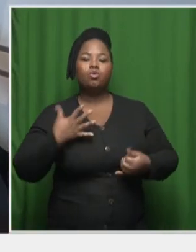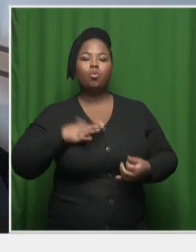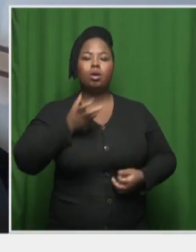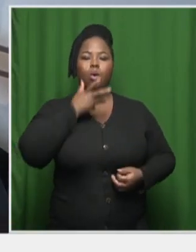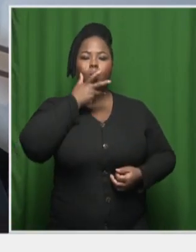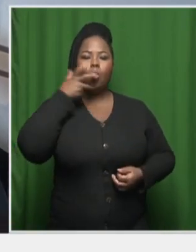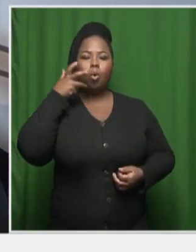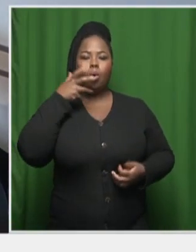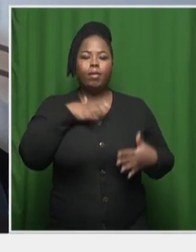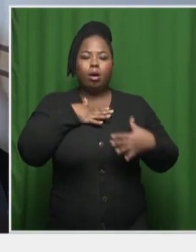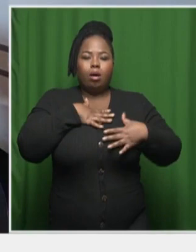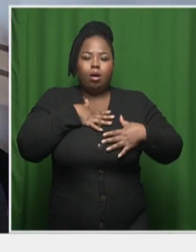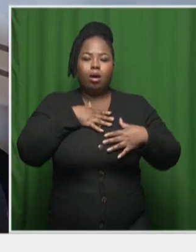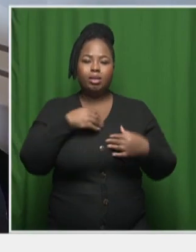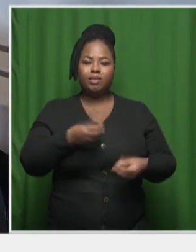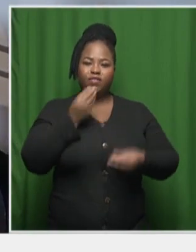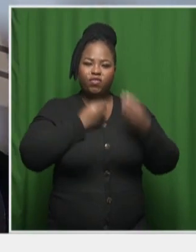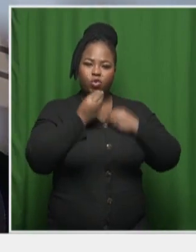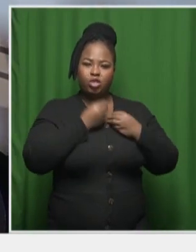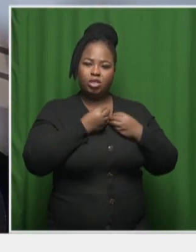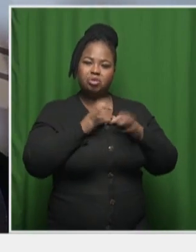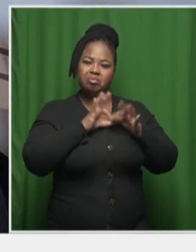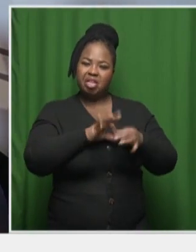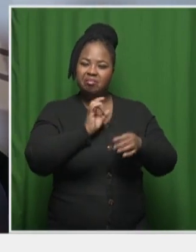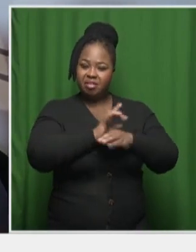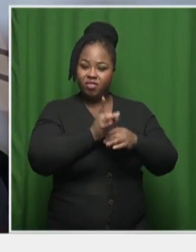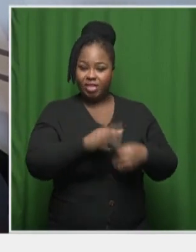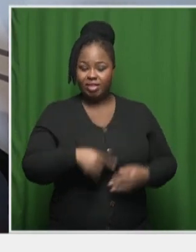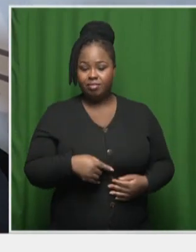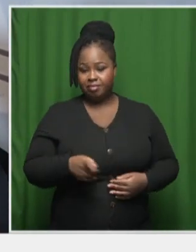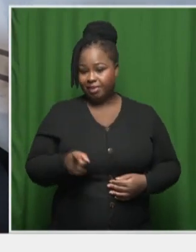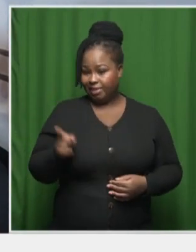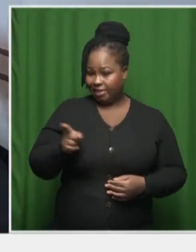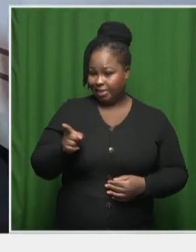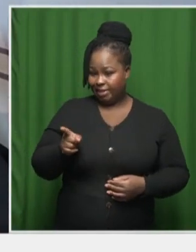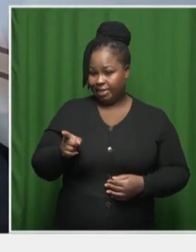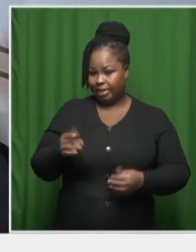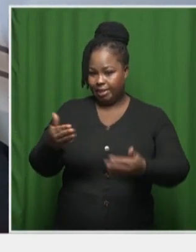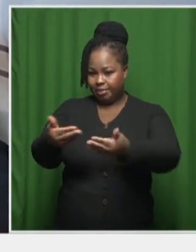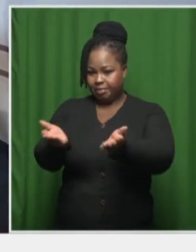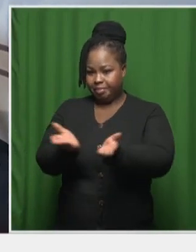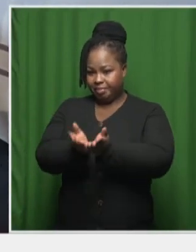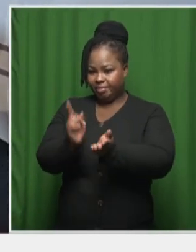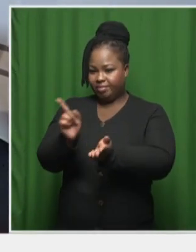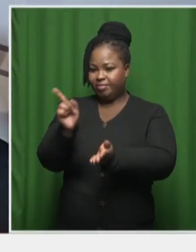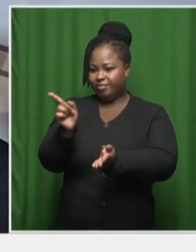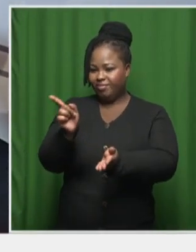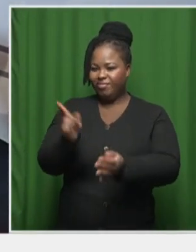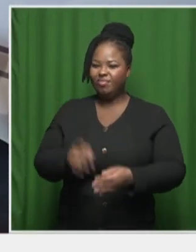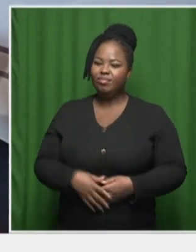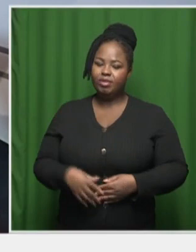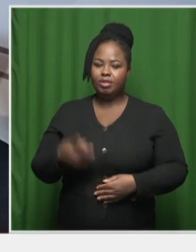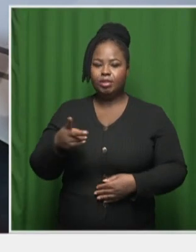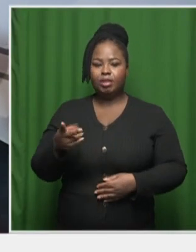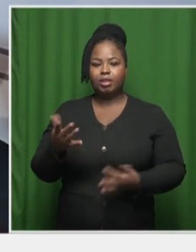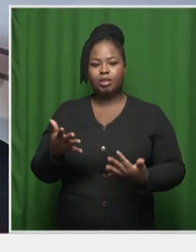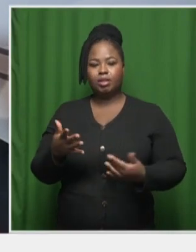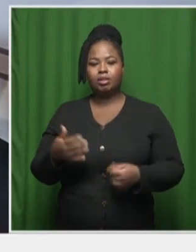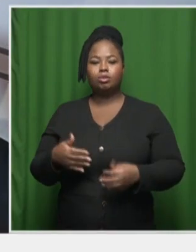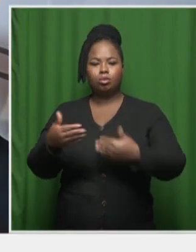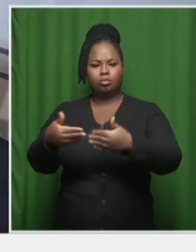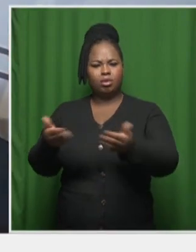on a Sunday? I would literally lean towards, as you can see, the little middle tray there. Yeah. It's the pulled pork